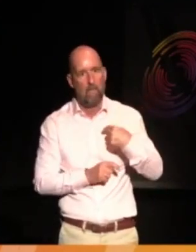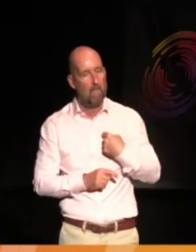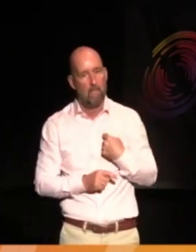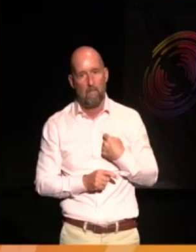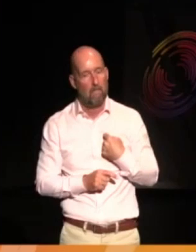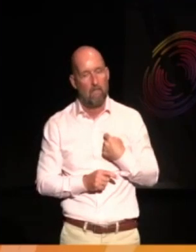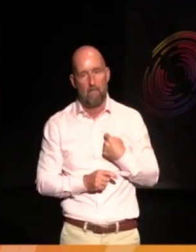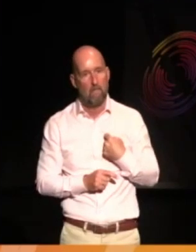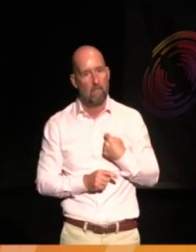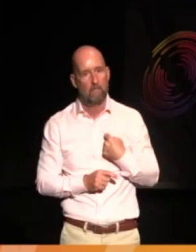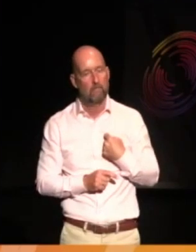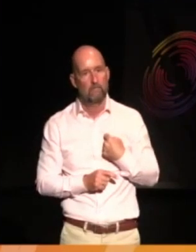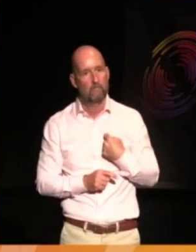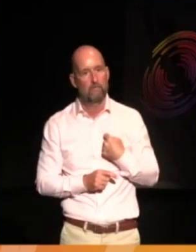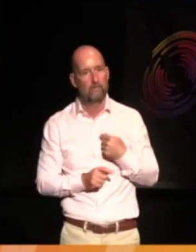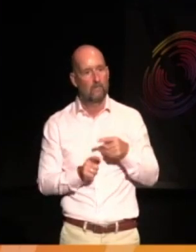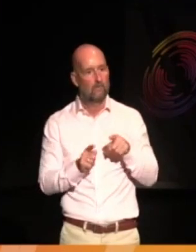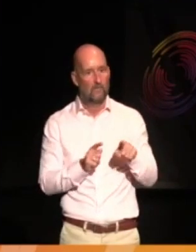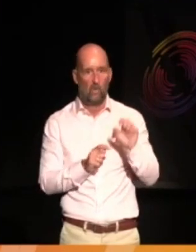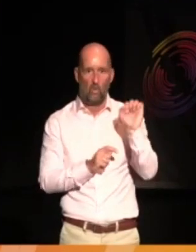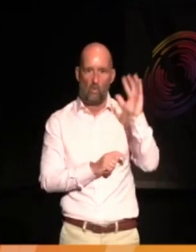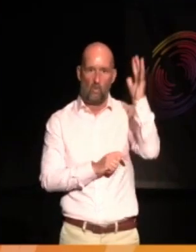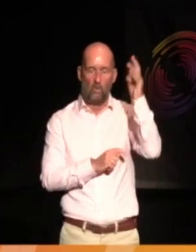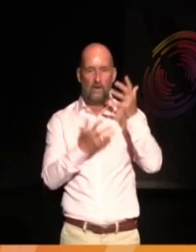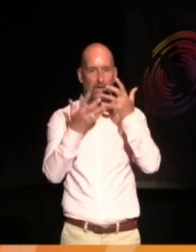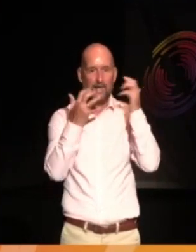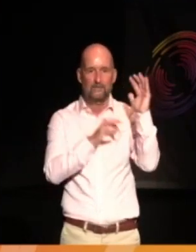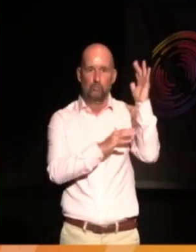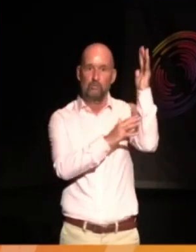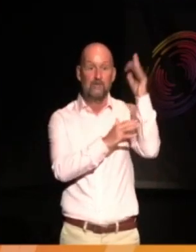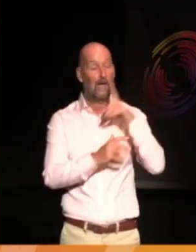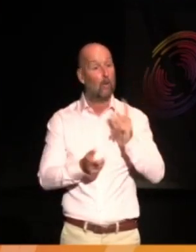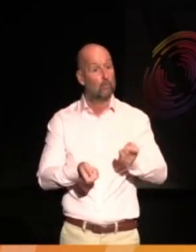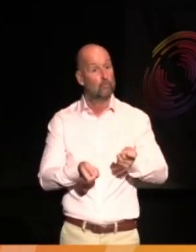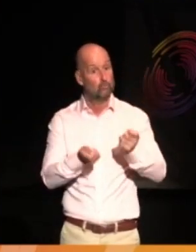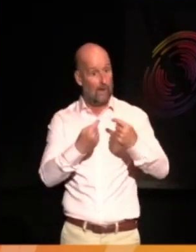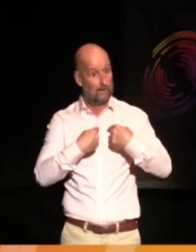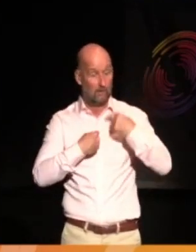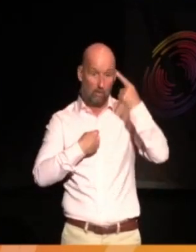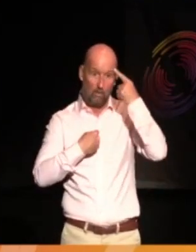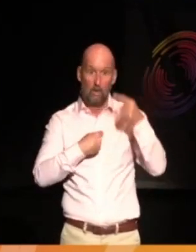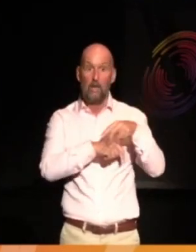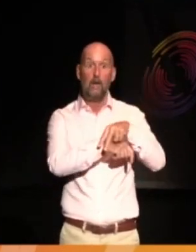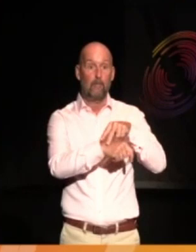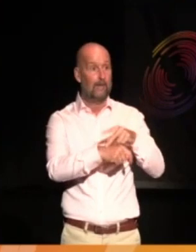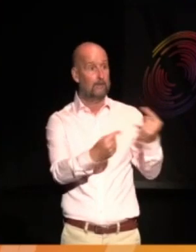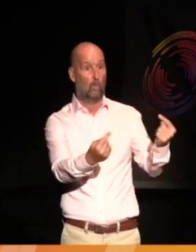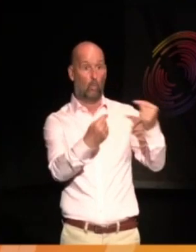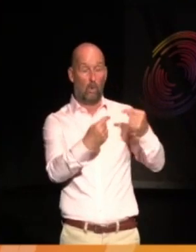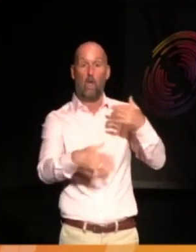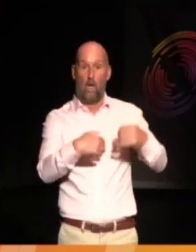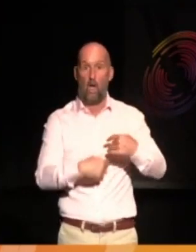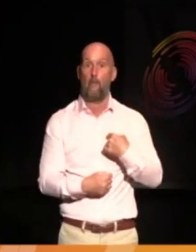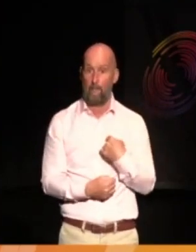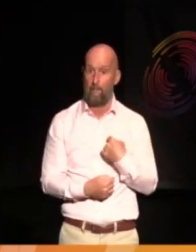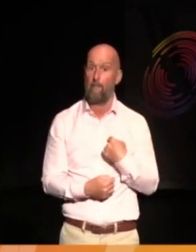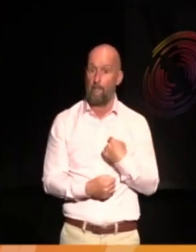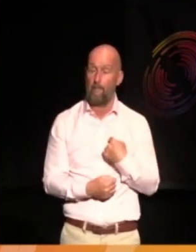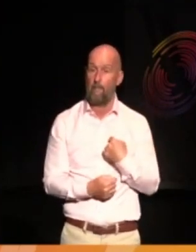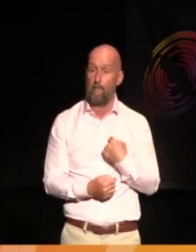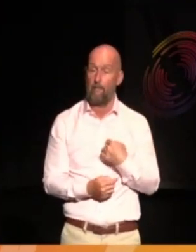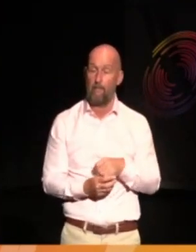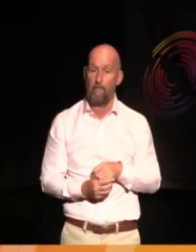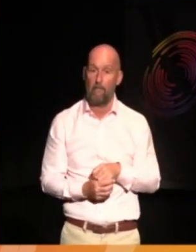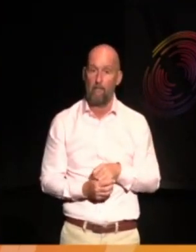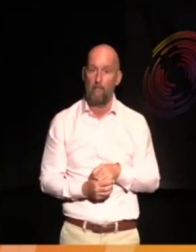to get cats out of trees or whatever. I wasn't. I was raised to think that they might do me harm. But not everybody